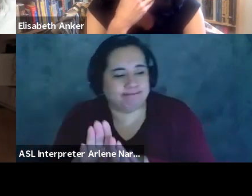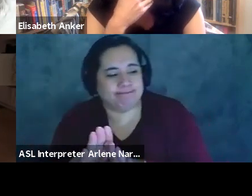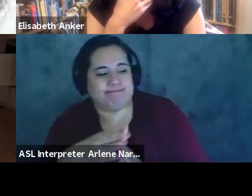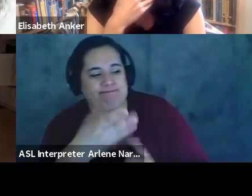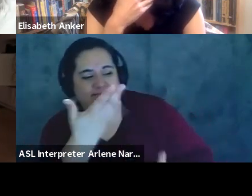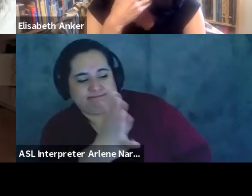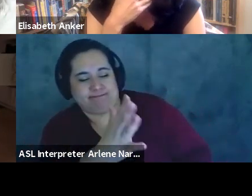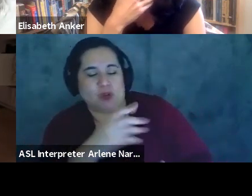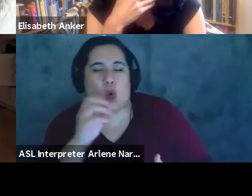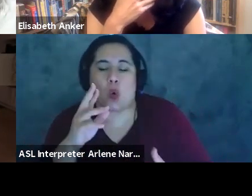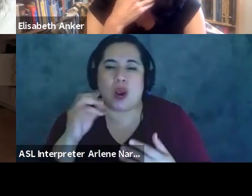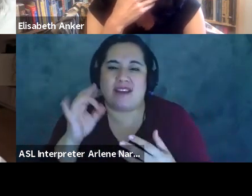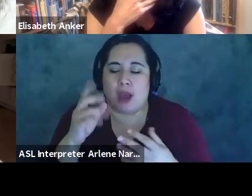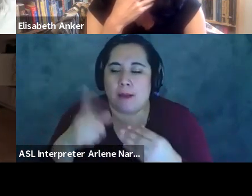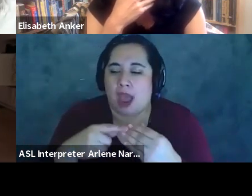are about,